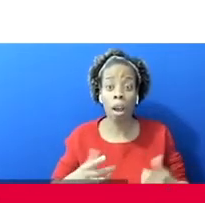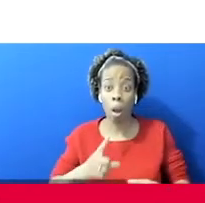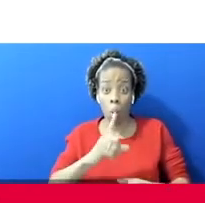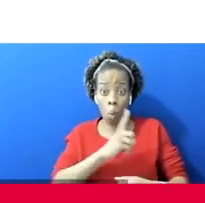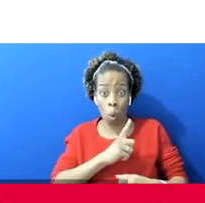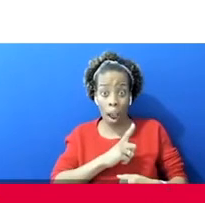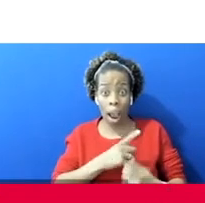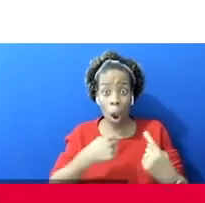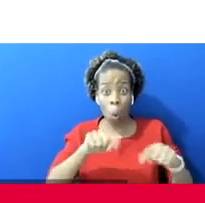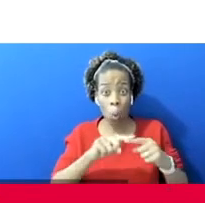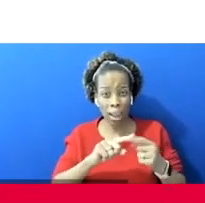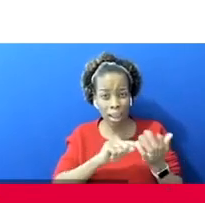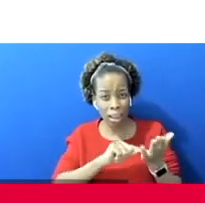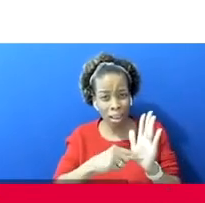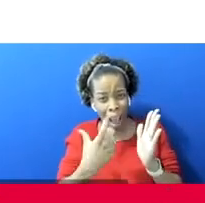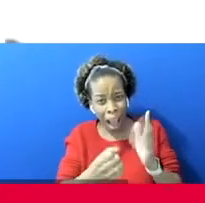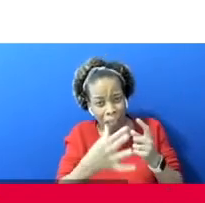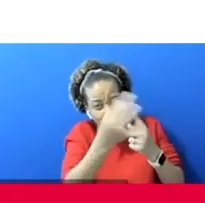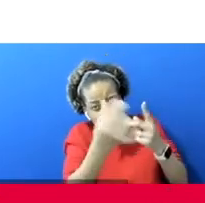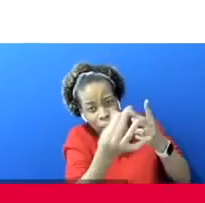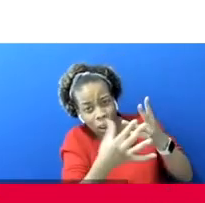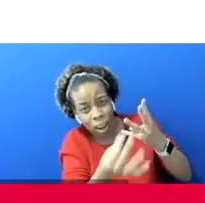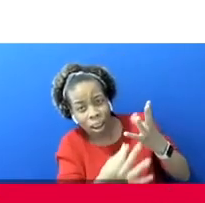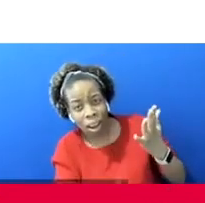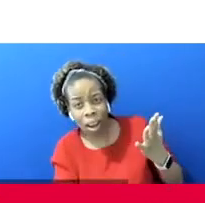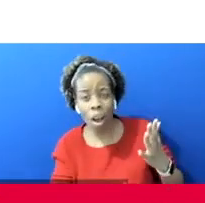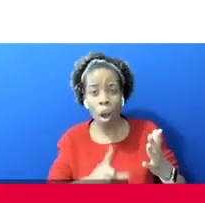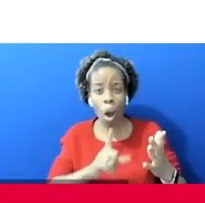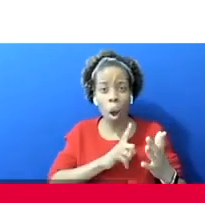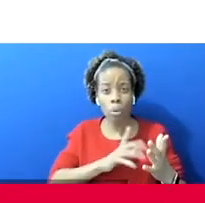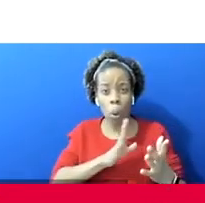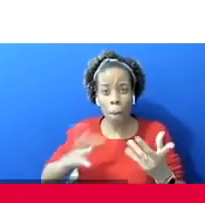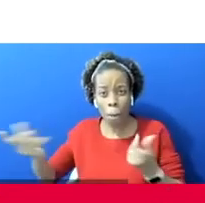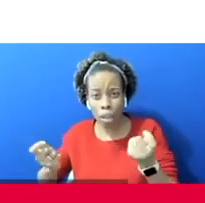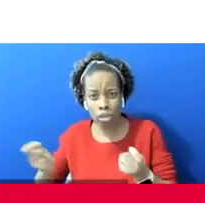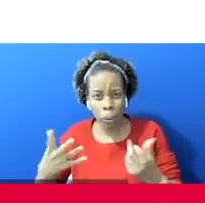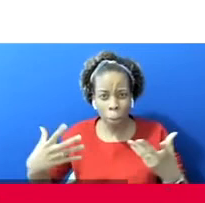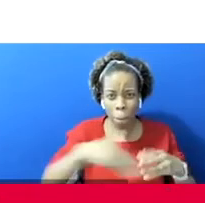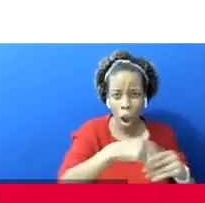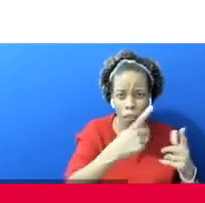layers to demilitarization and militarism in itself in universities,